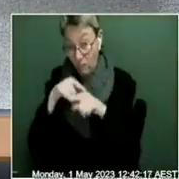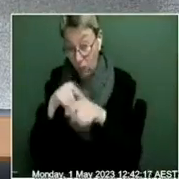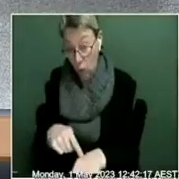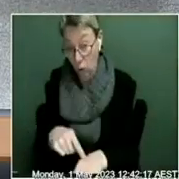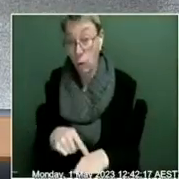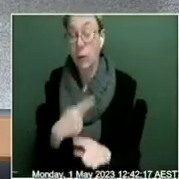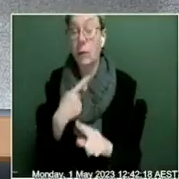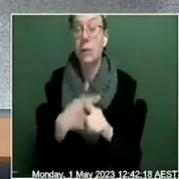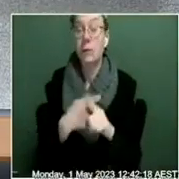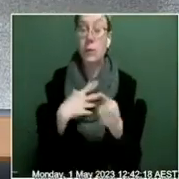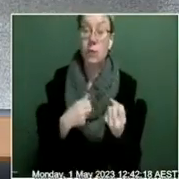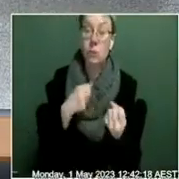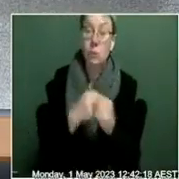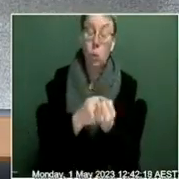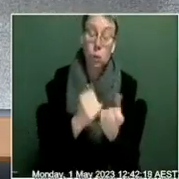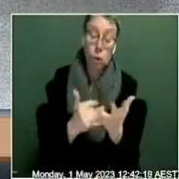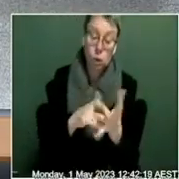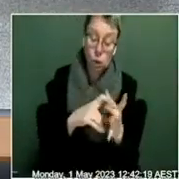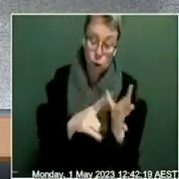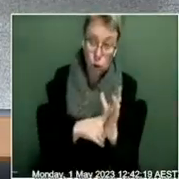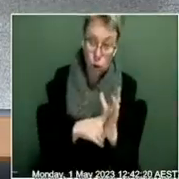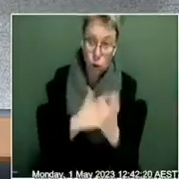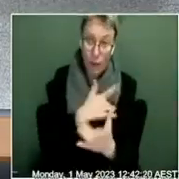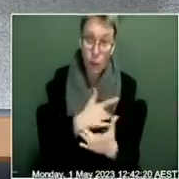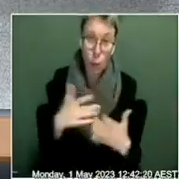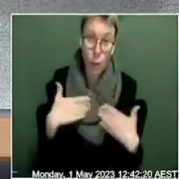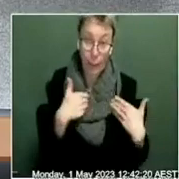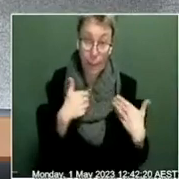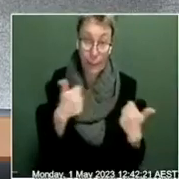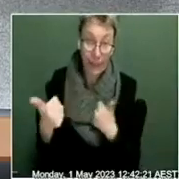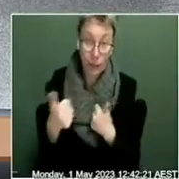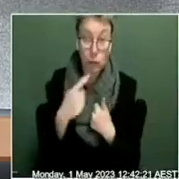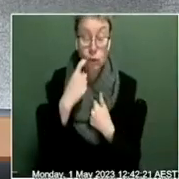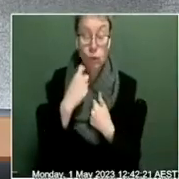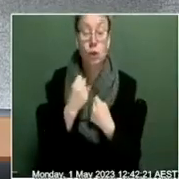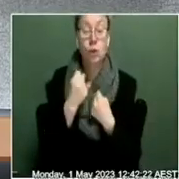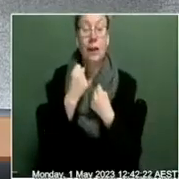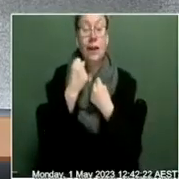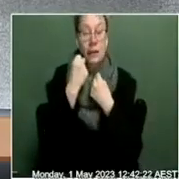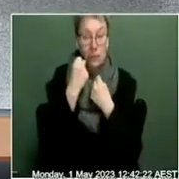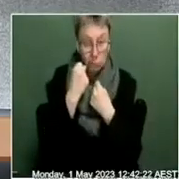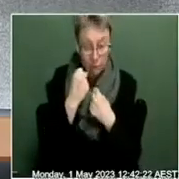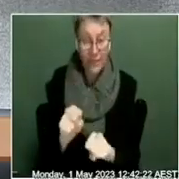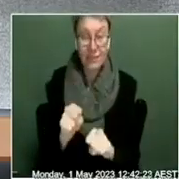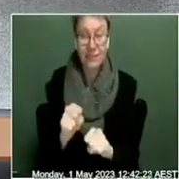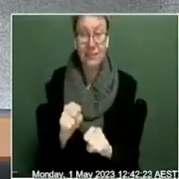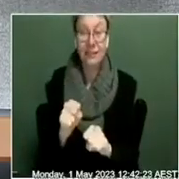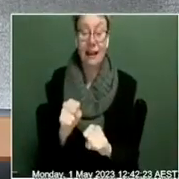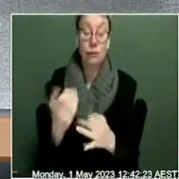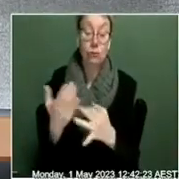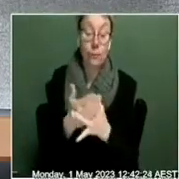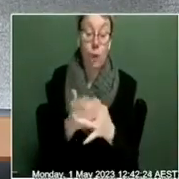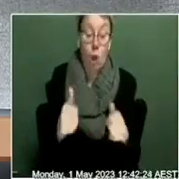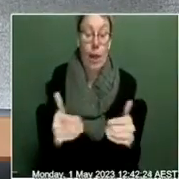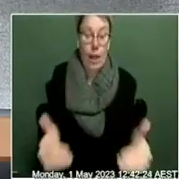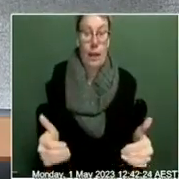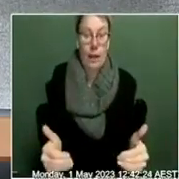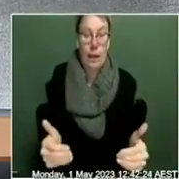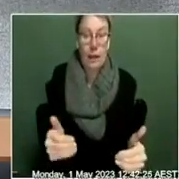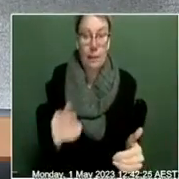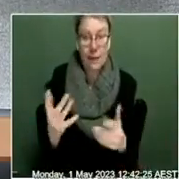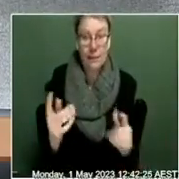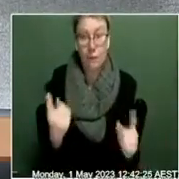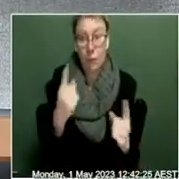that First Peoples don't have to interact with the child protection system or the criminal justice system. And then